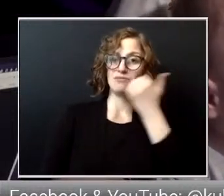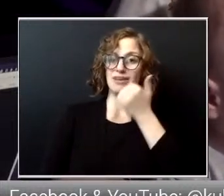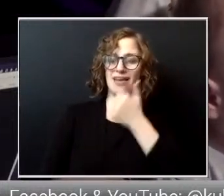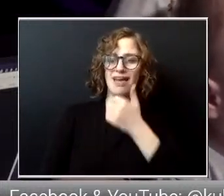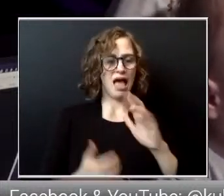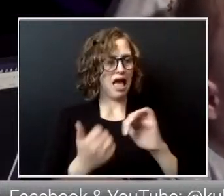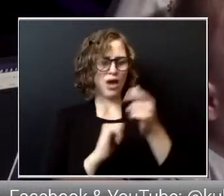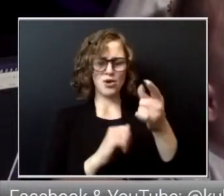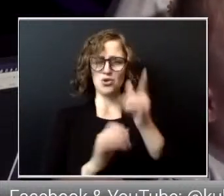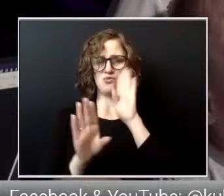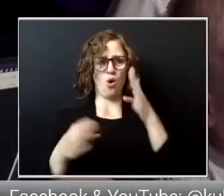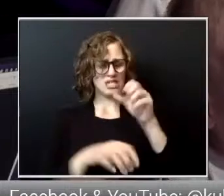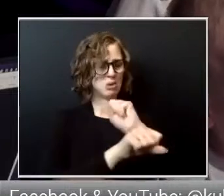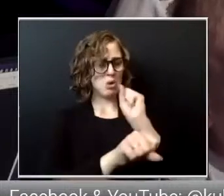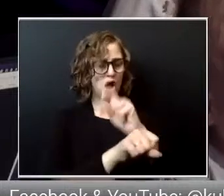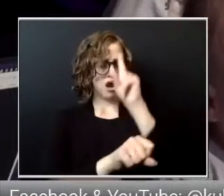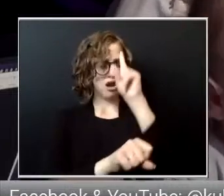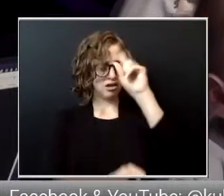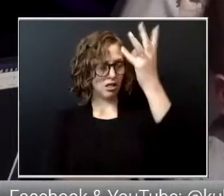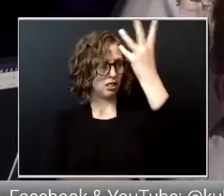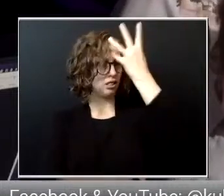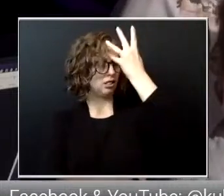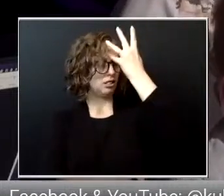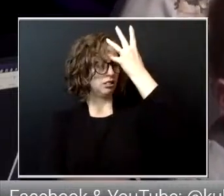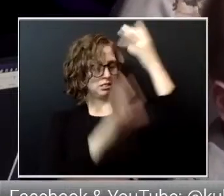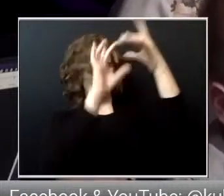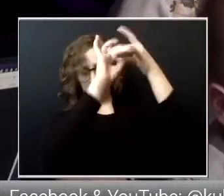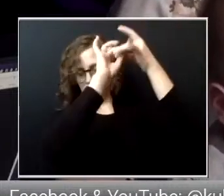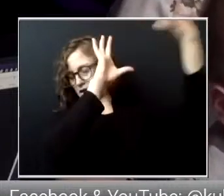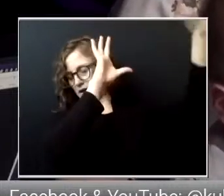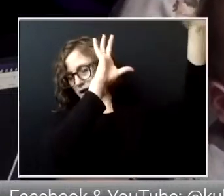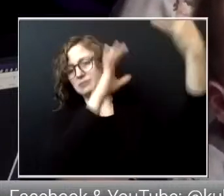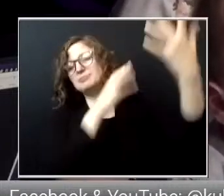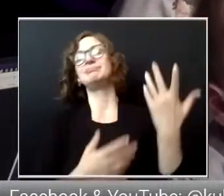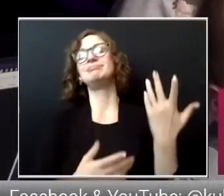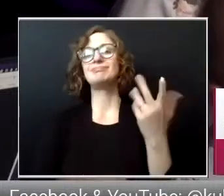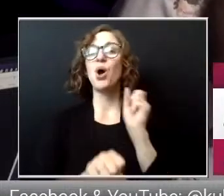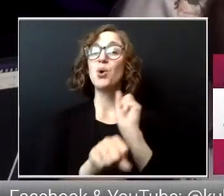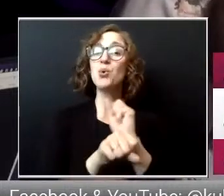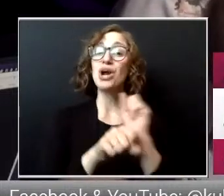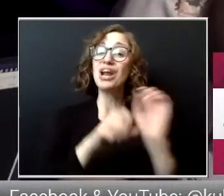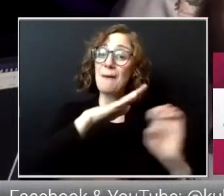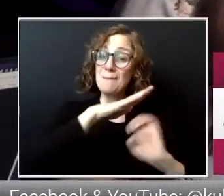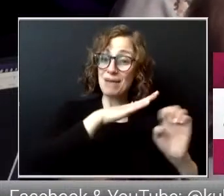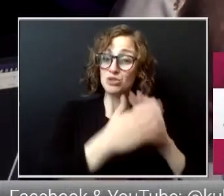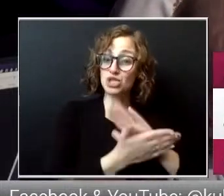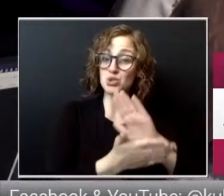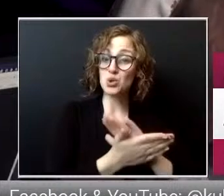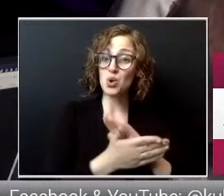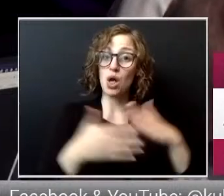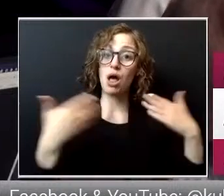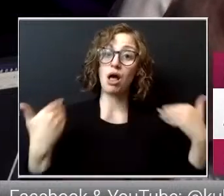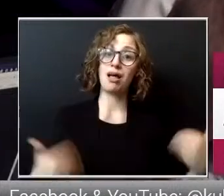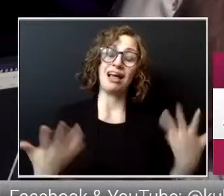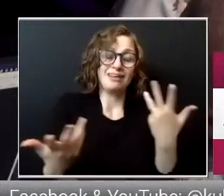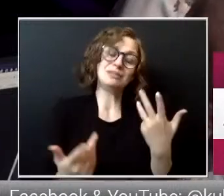another planet? Yeah. Working in an elementary school, sometimes you're just a zombie anyway. You're a teacher,